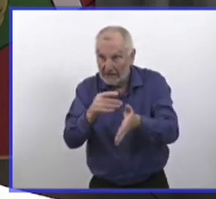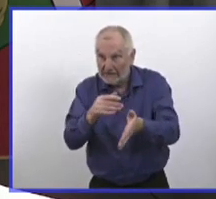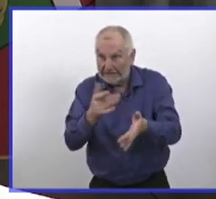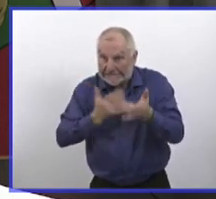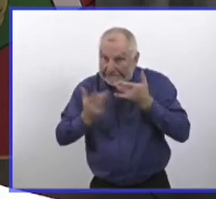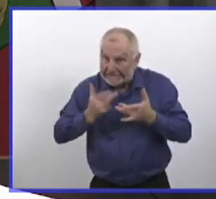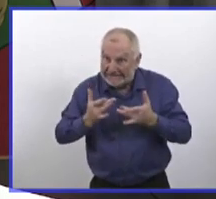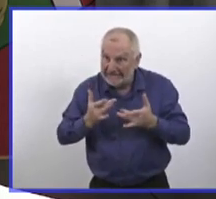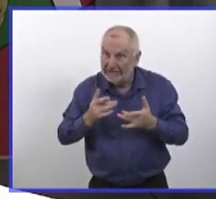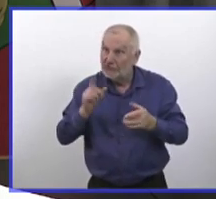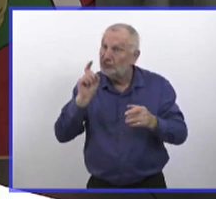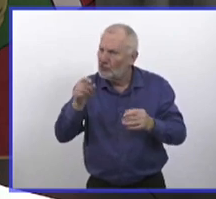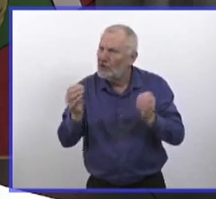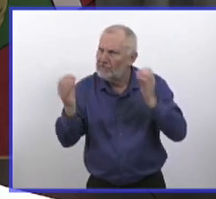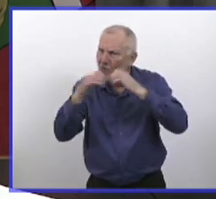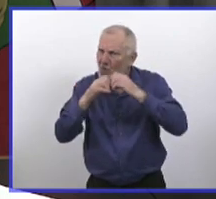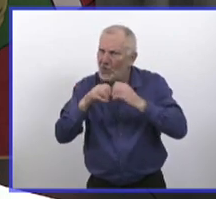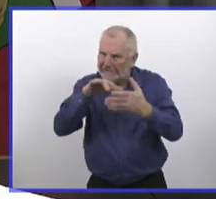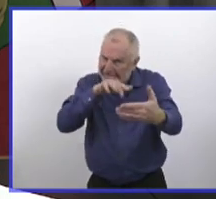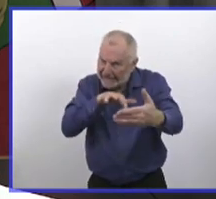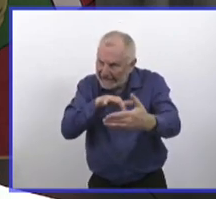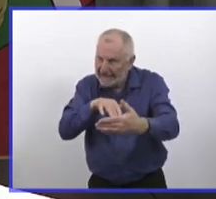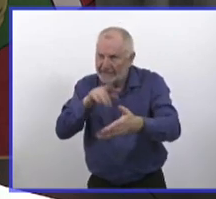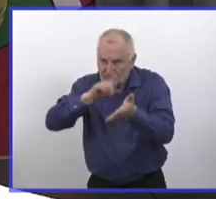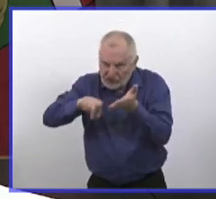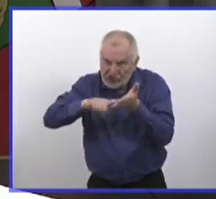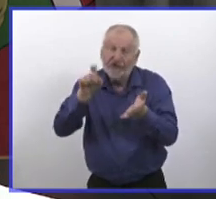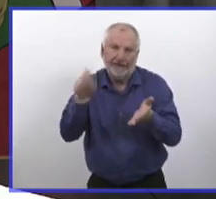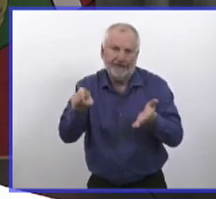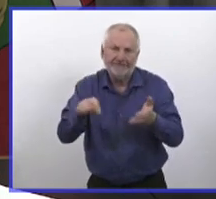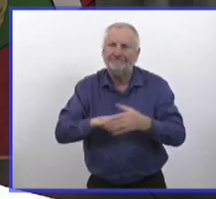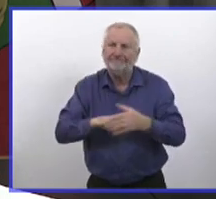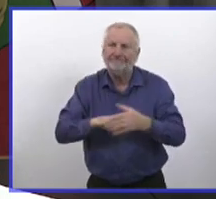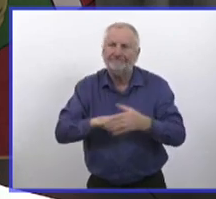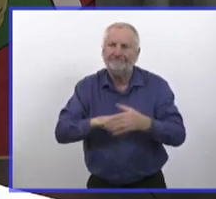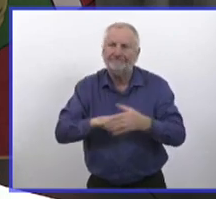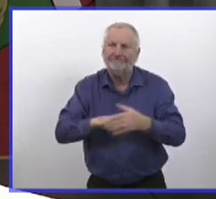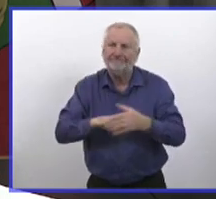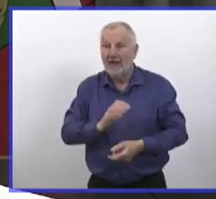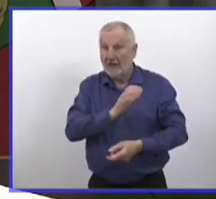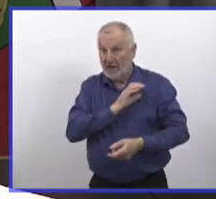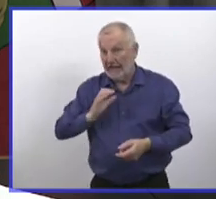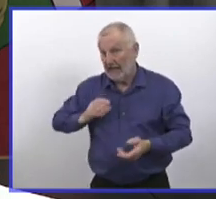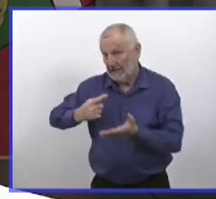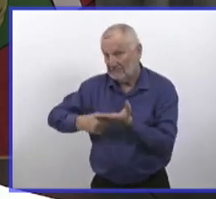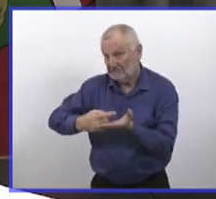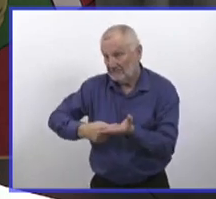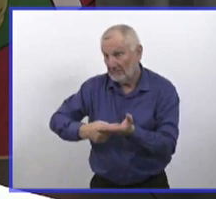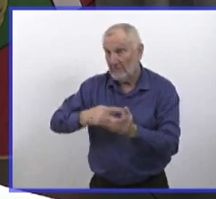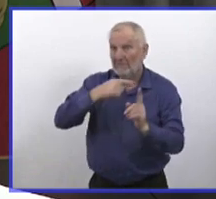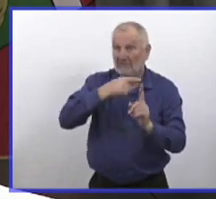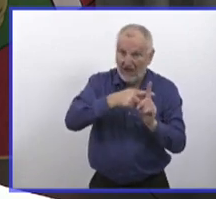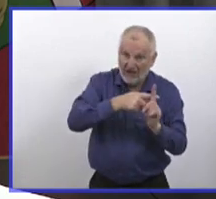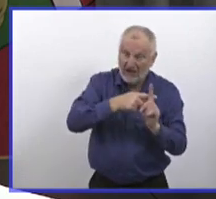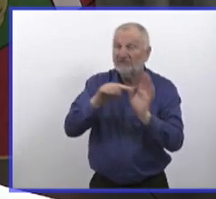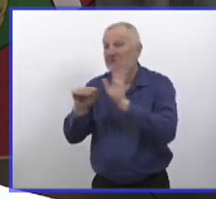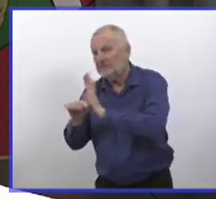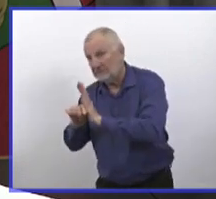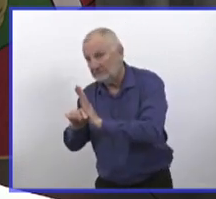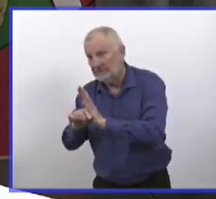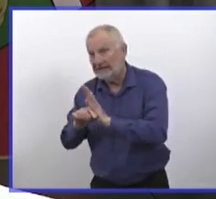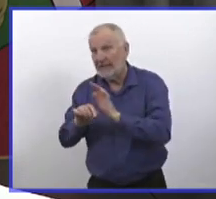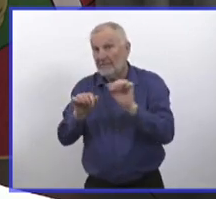went through the whole list and discussed some of the pros and cons, how well we could define